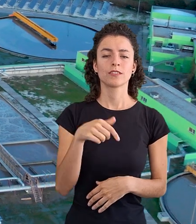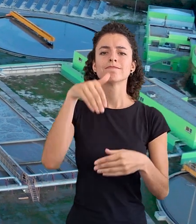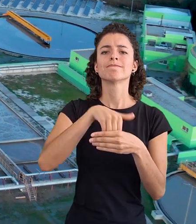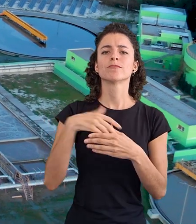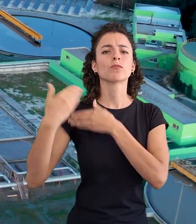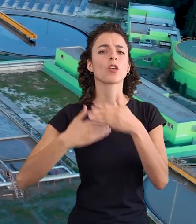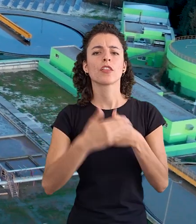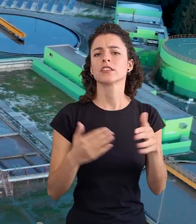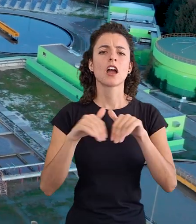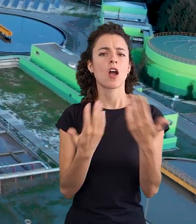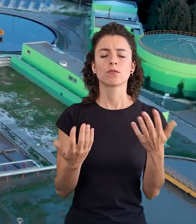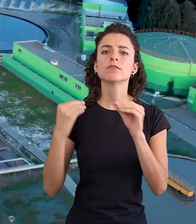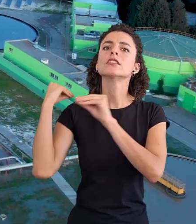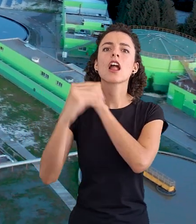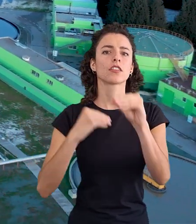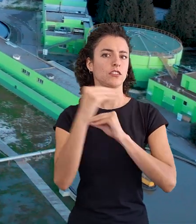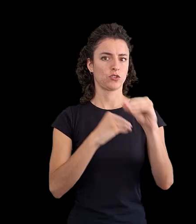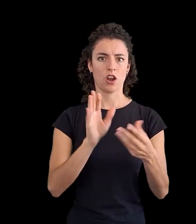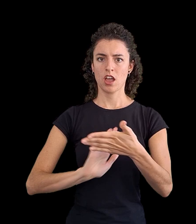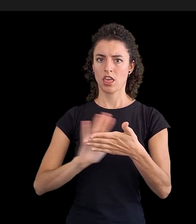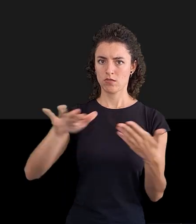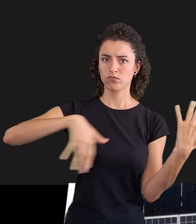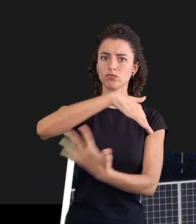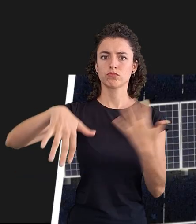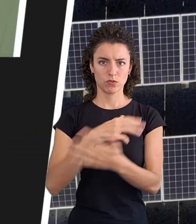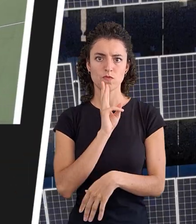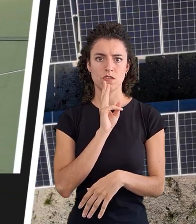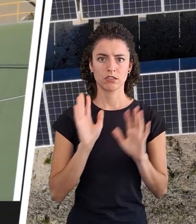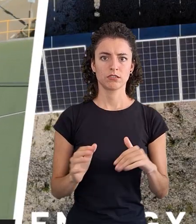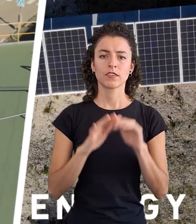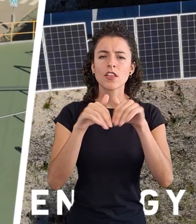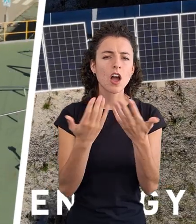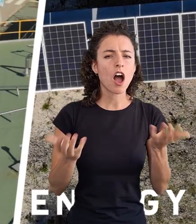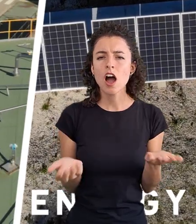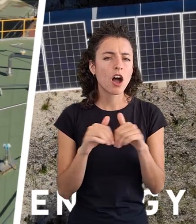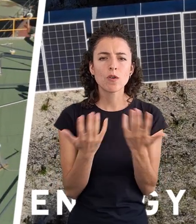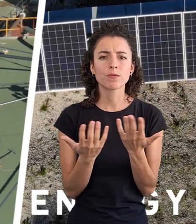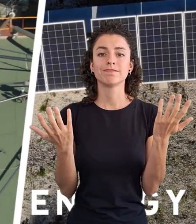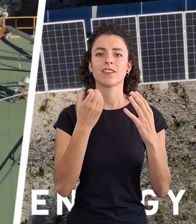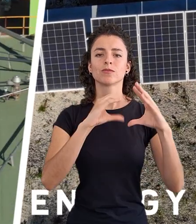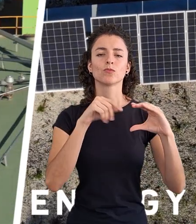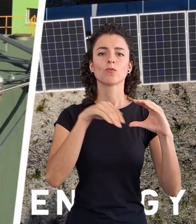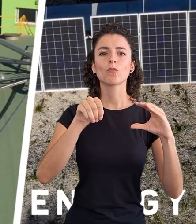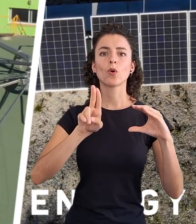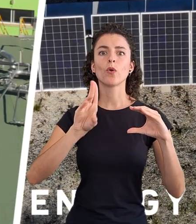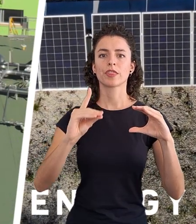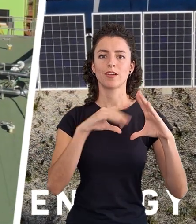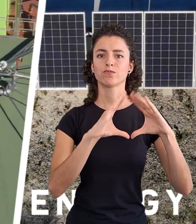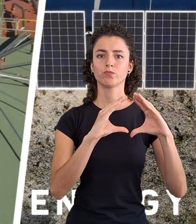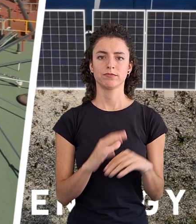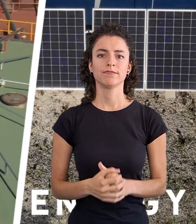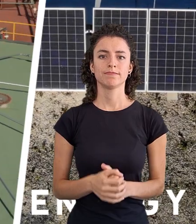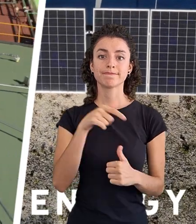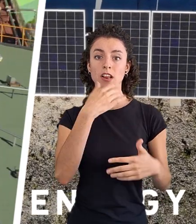Biofactory South uses a conventional water treatment process which makes use of active sludge. We can